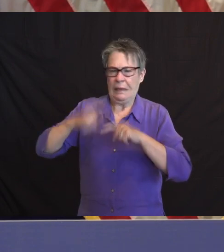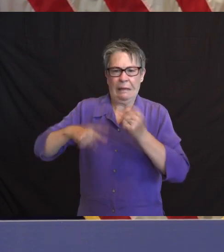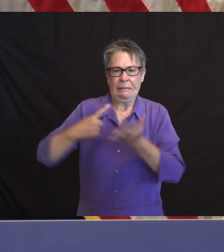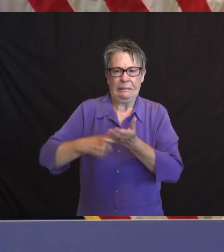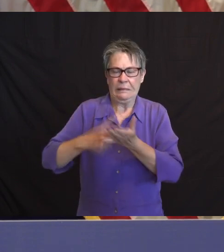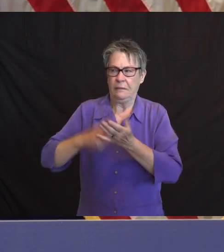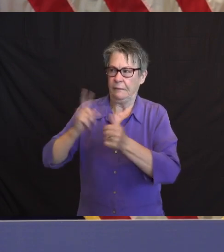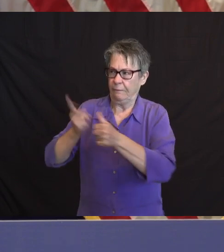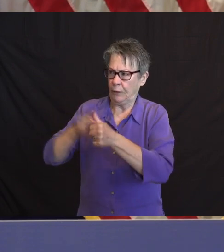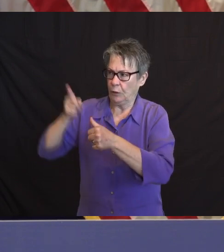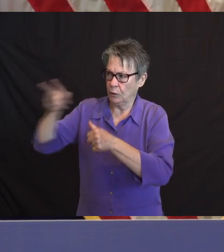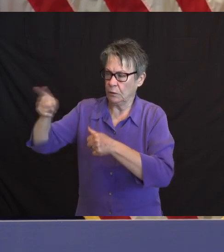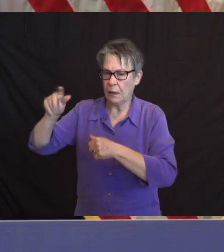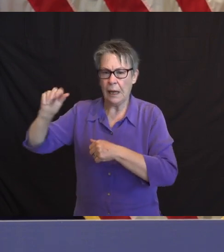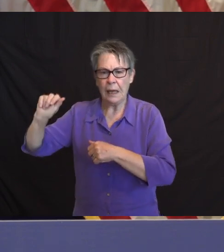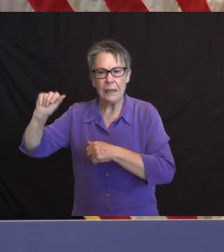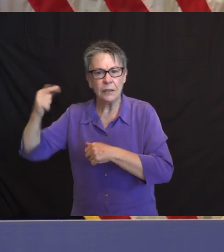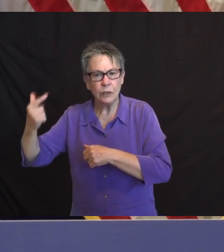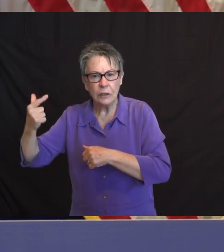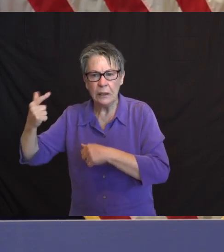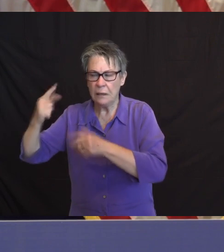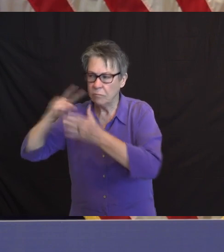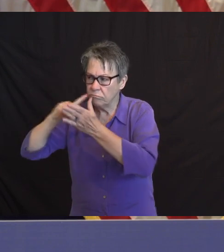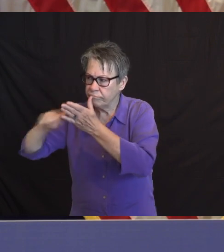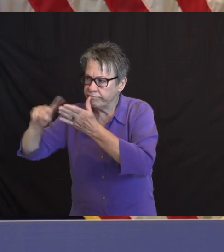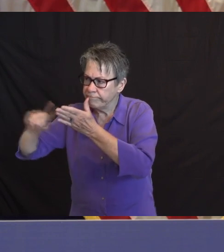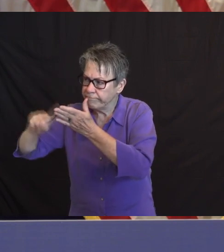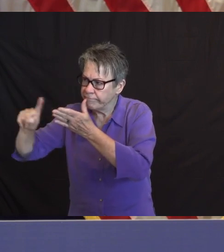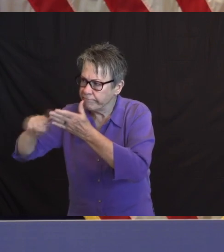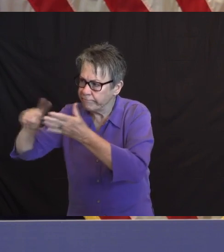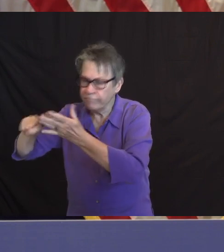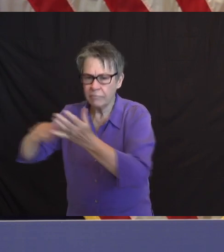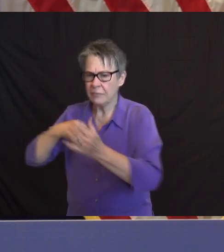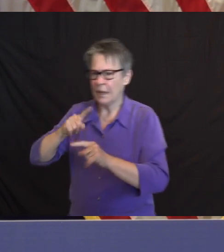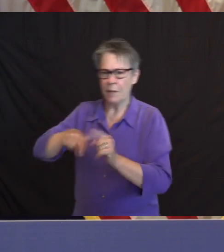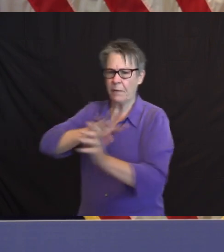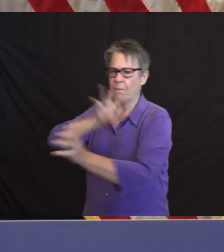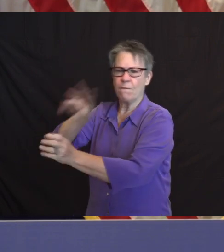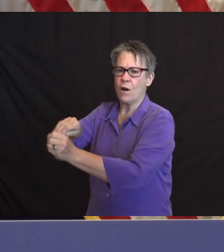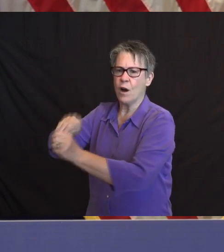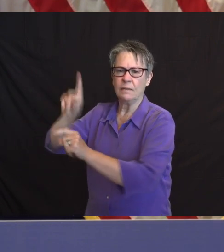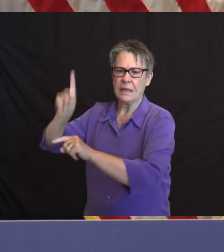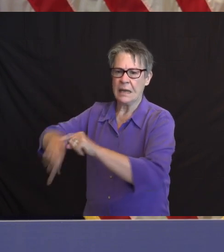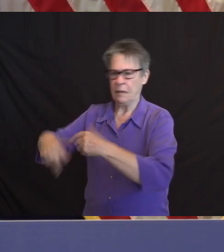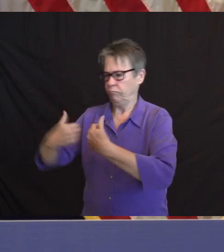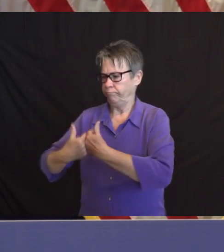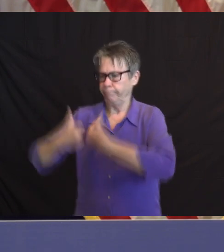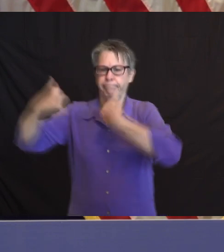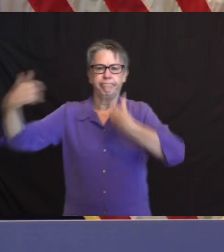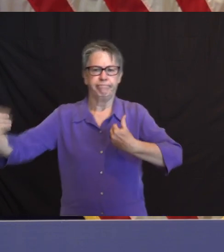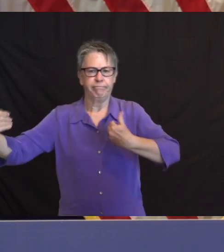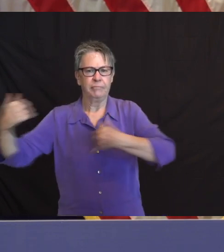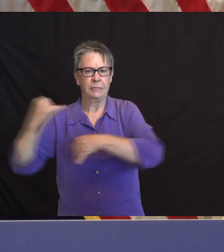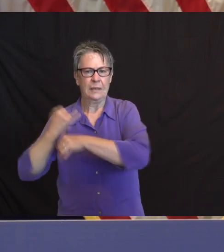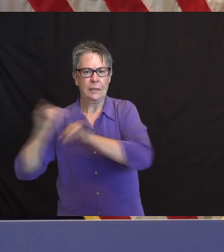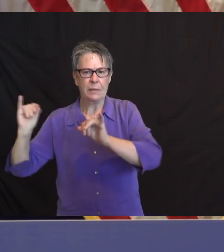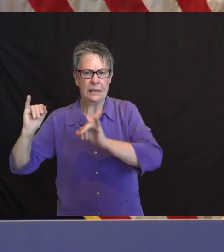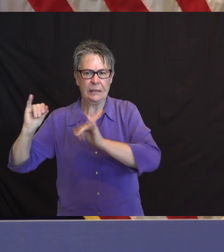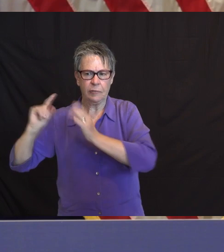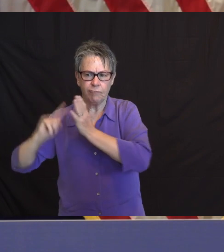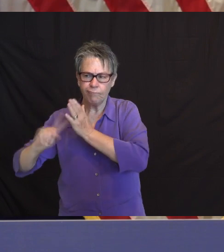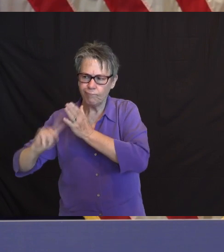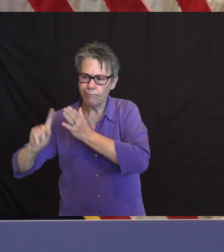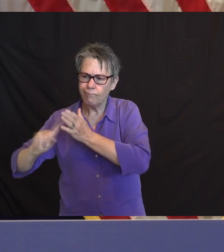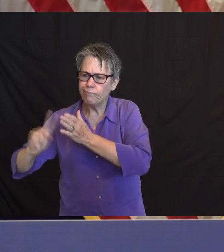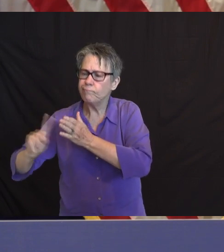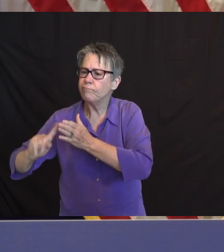what is happening. And this will end up, it will find its way to a grand jury. I've got no more color. Is the Cape May